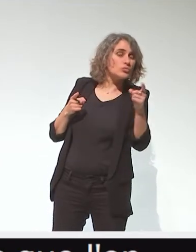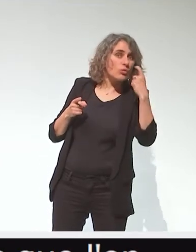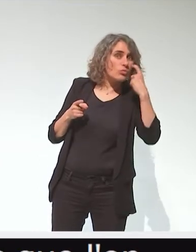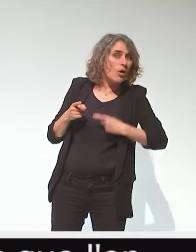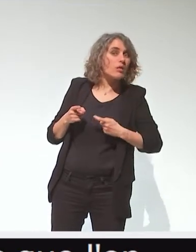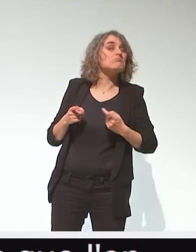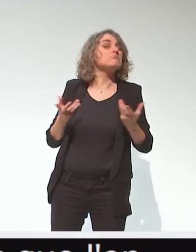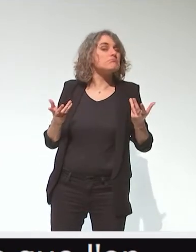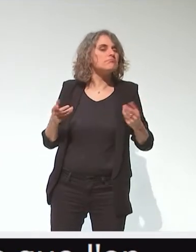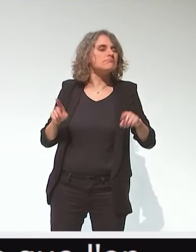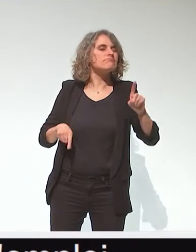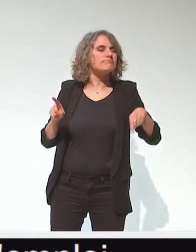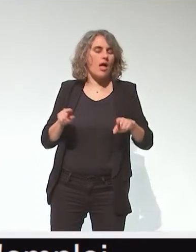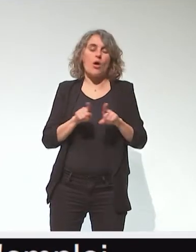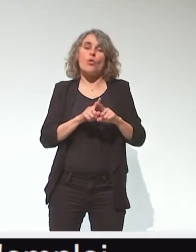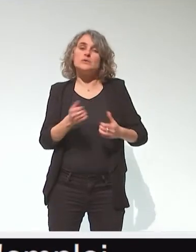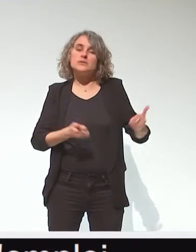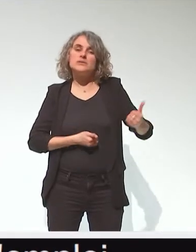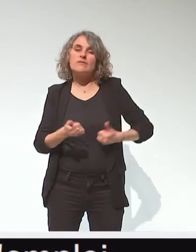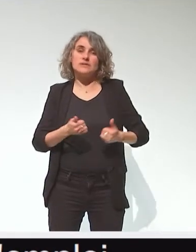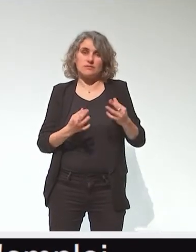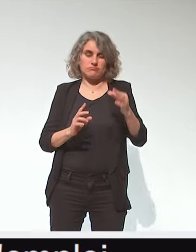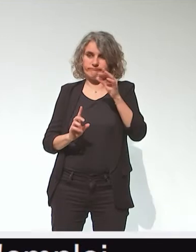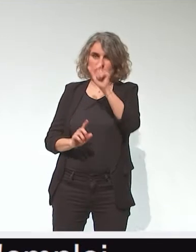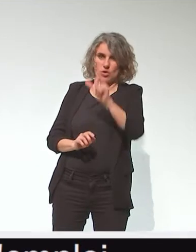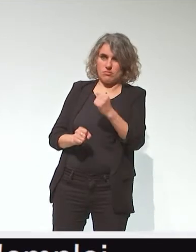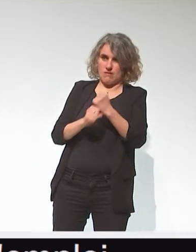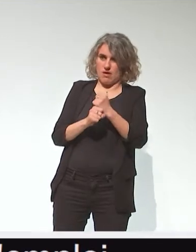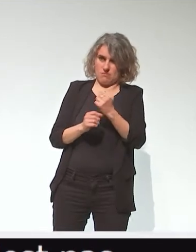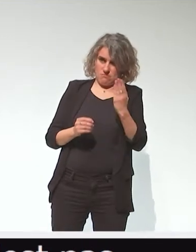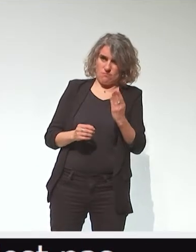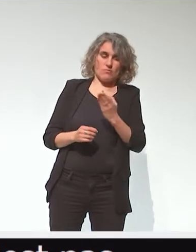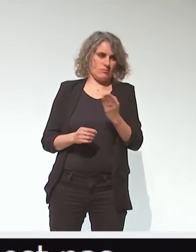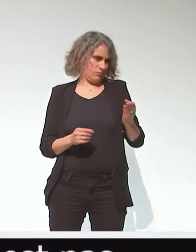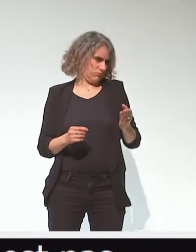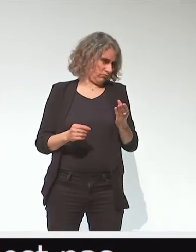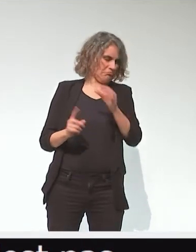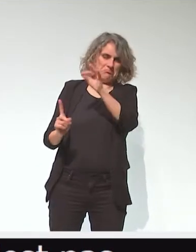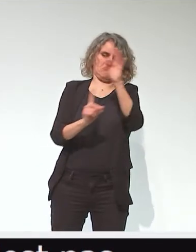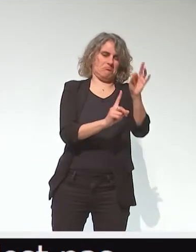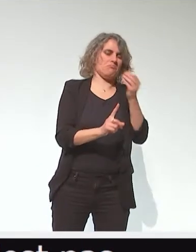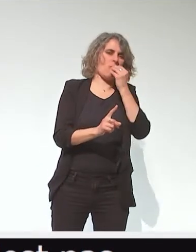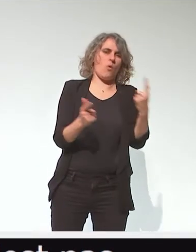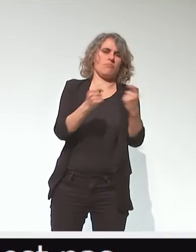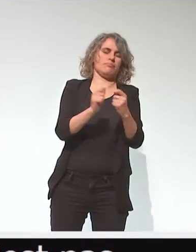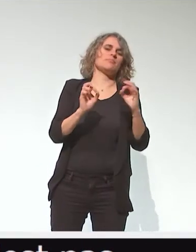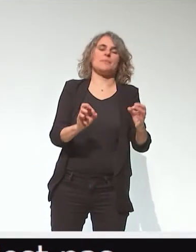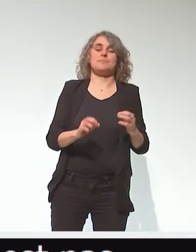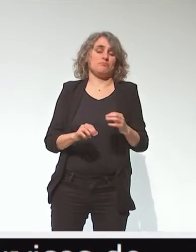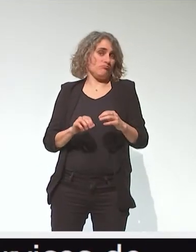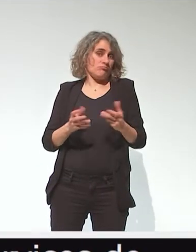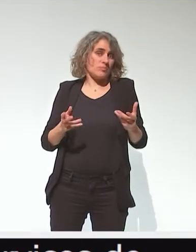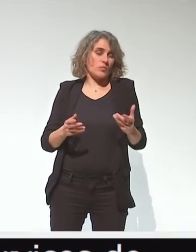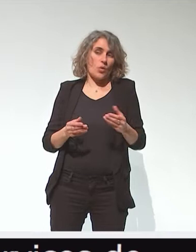would say, an interesting idea, maybe for this or the other country, to help the people stay in the jobs after